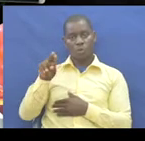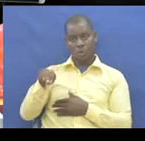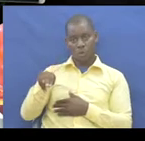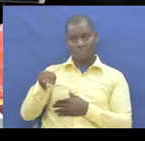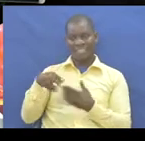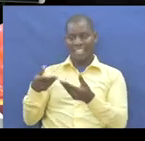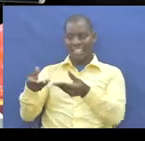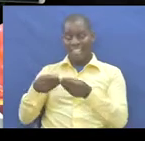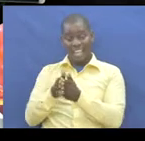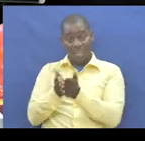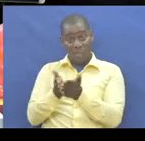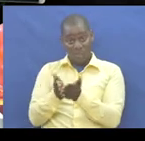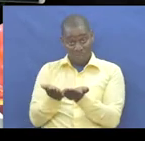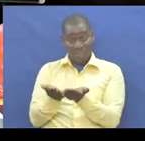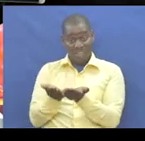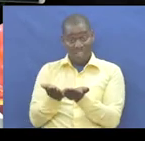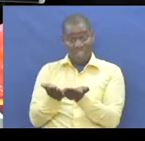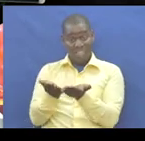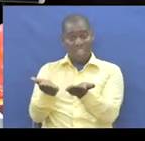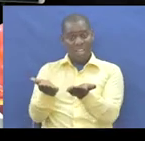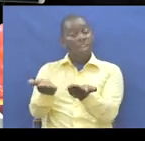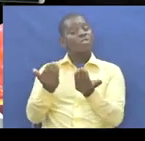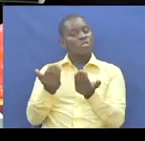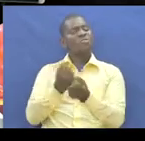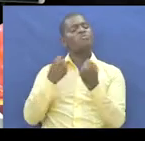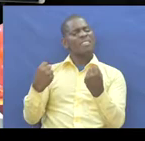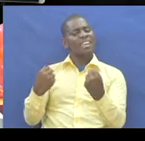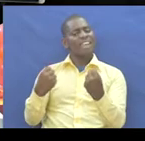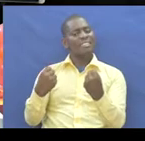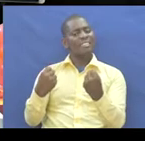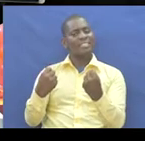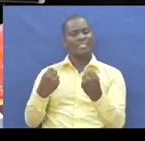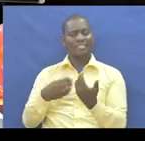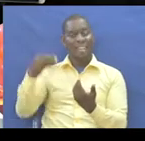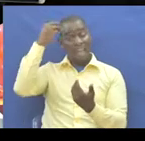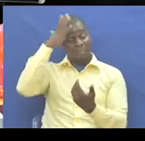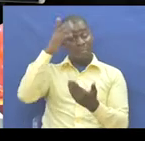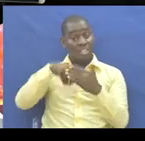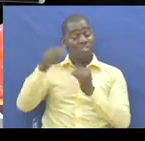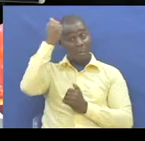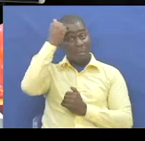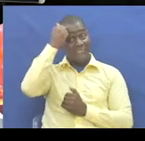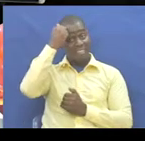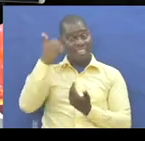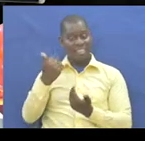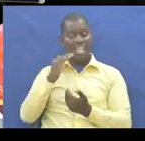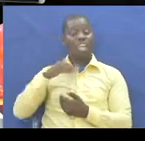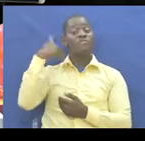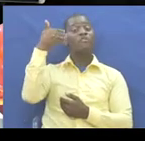is Newton. So let us write here, take a note in your book there, so that